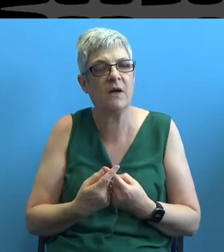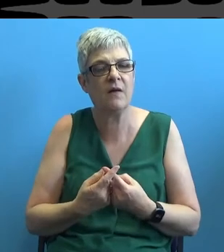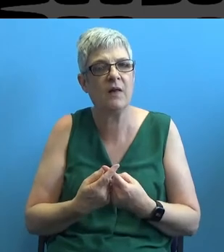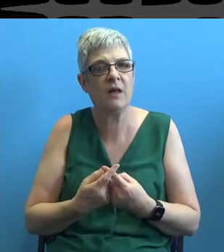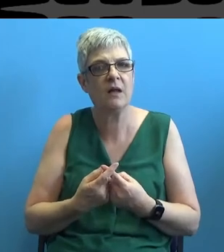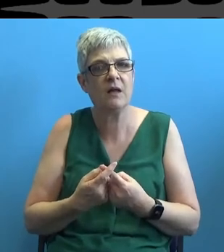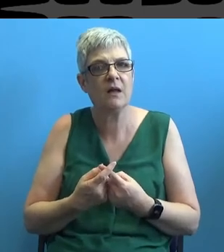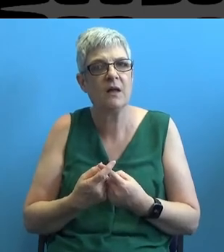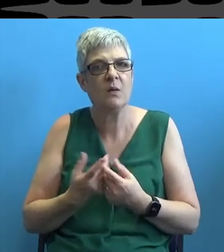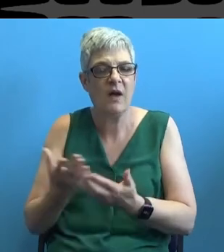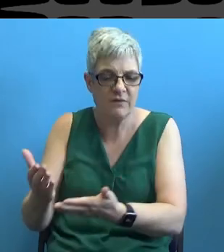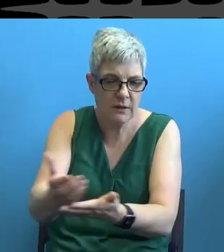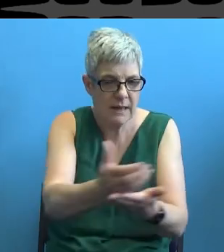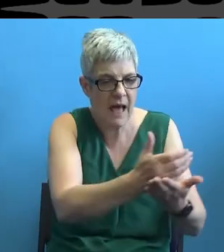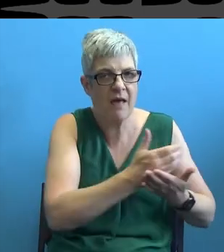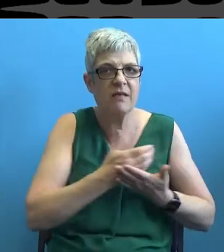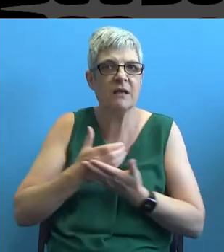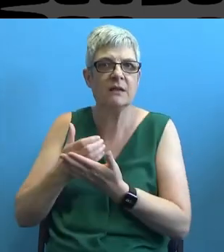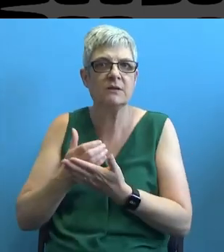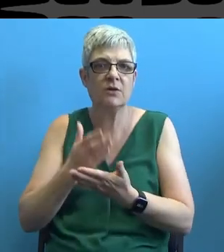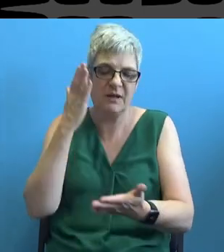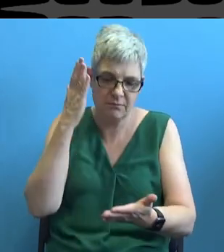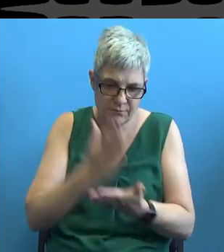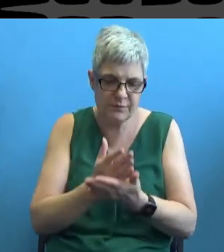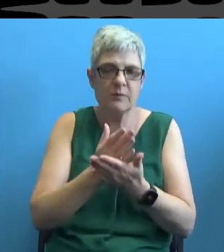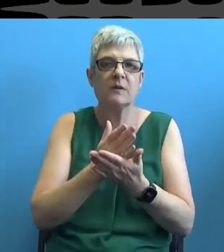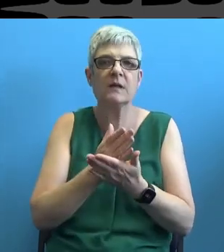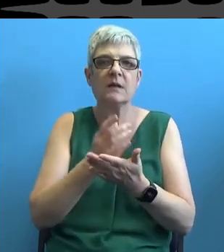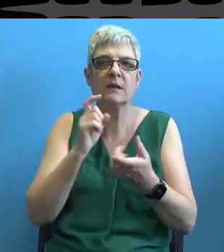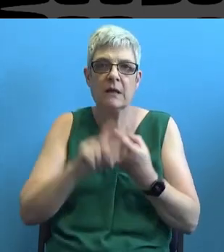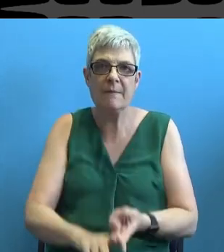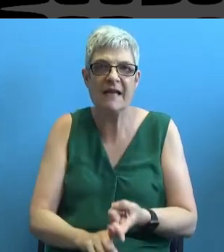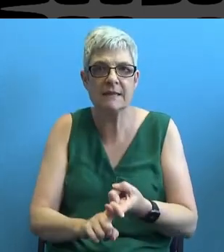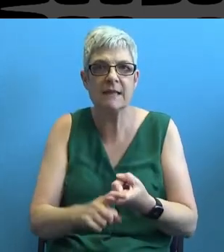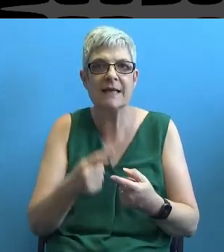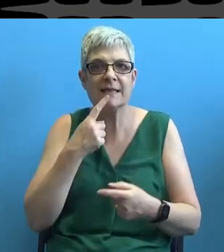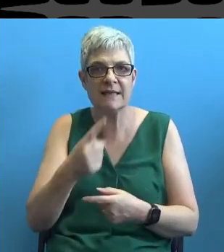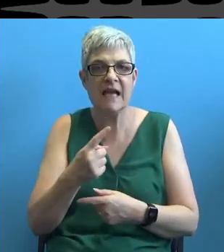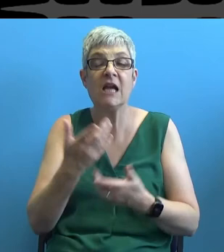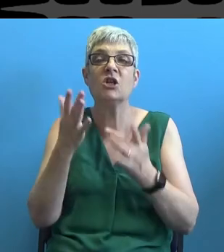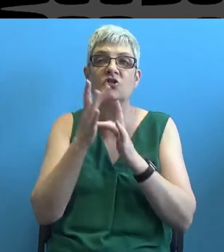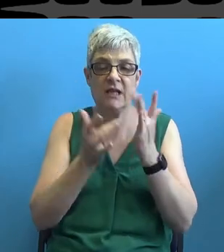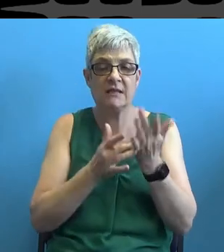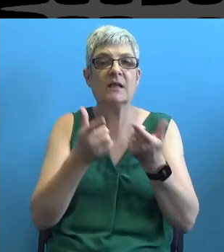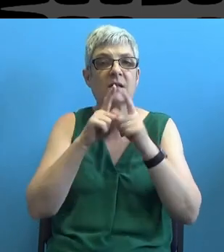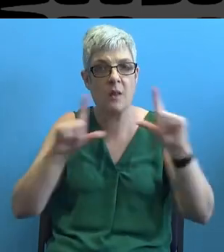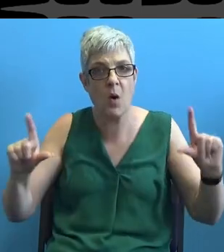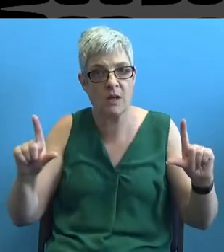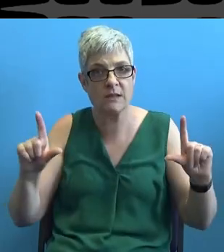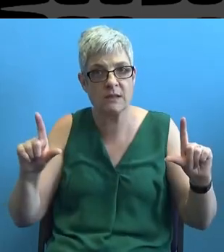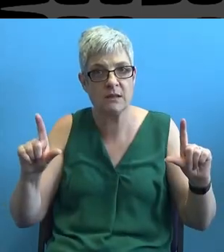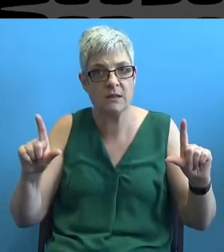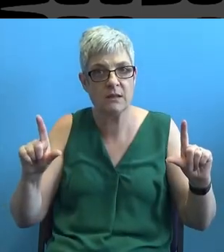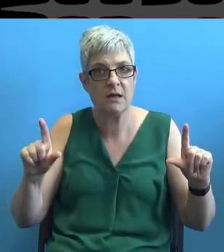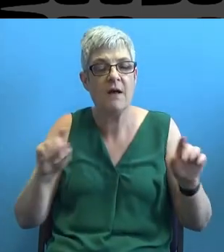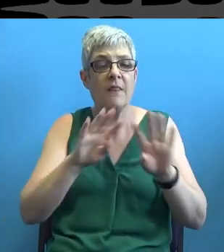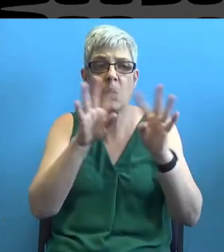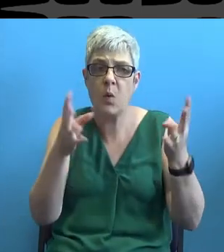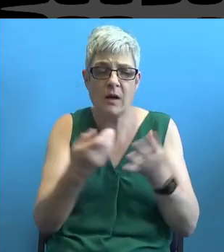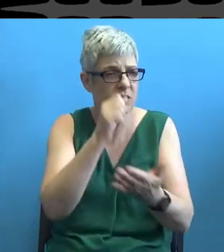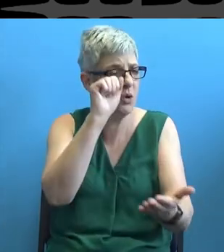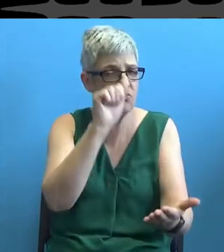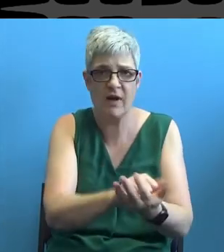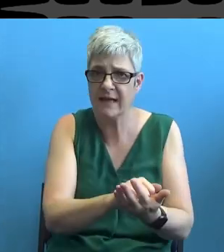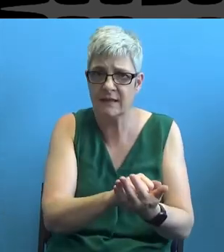We must gather to commit to the task of making known that Jesus is Lord, that the world's not got it right,